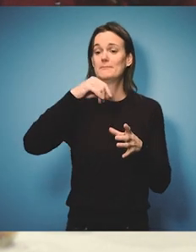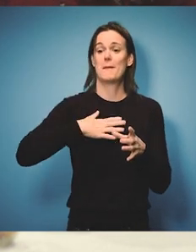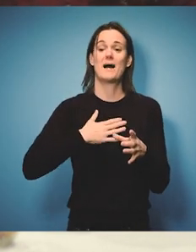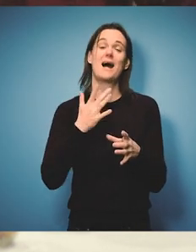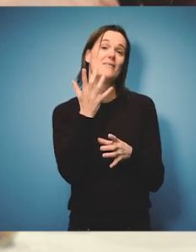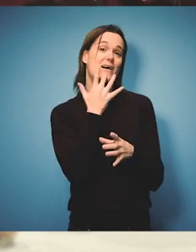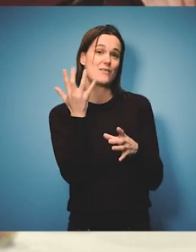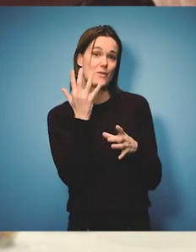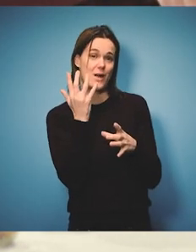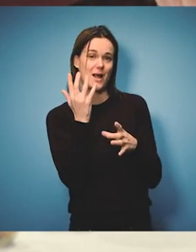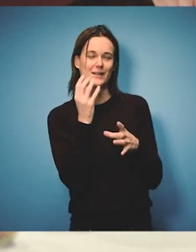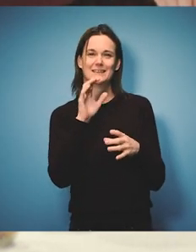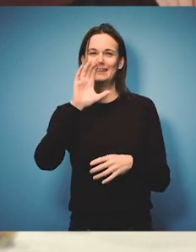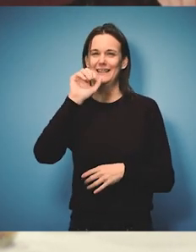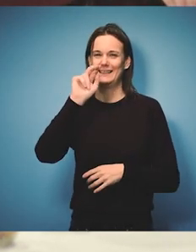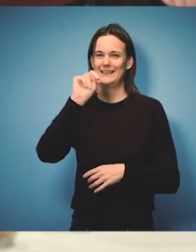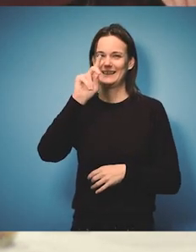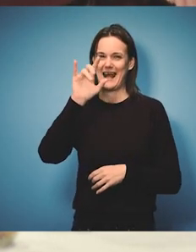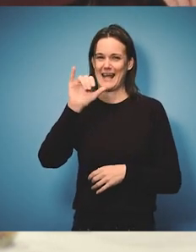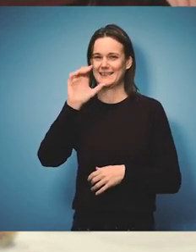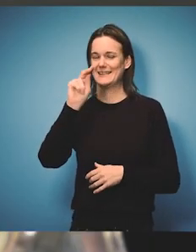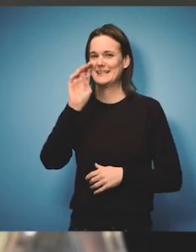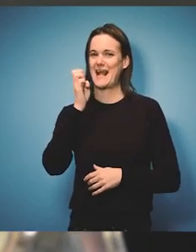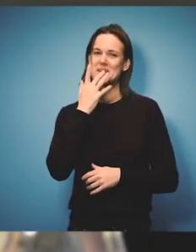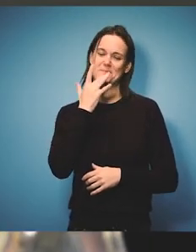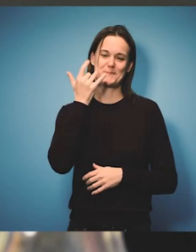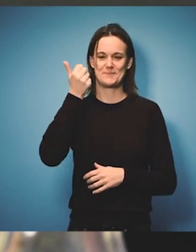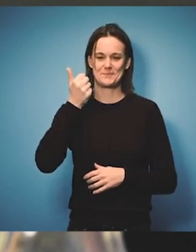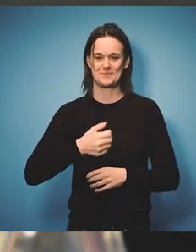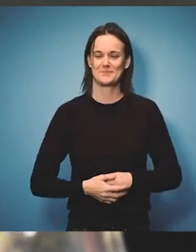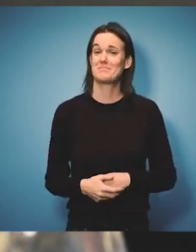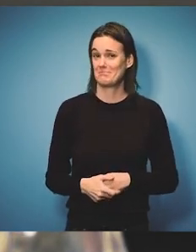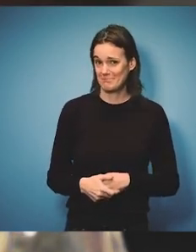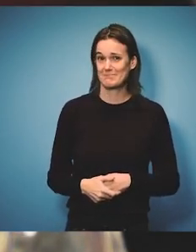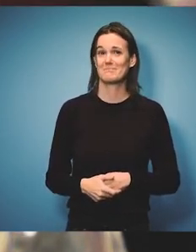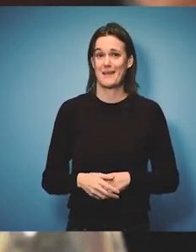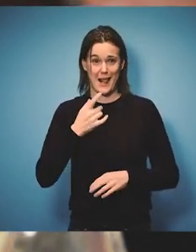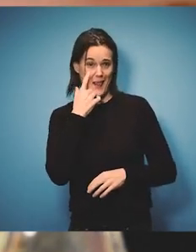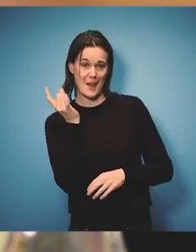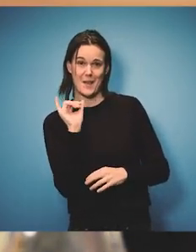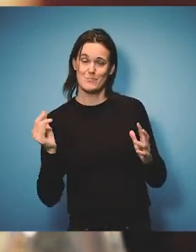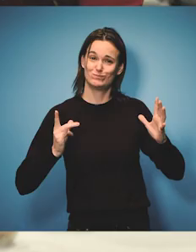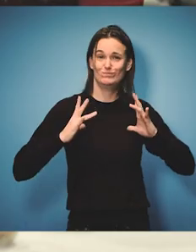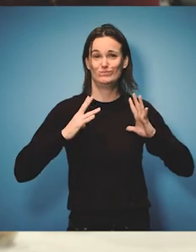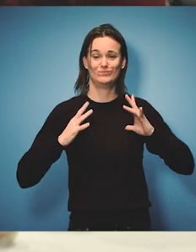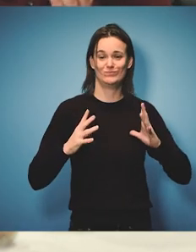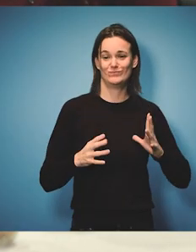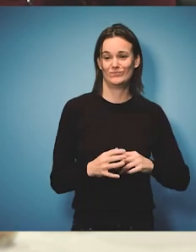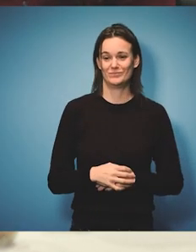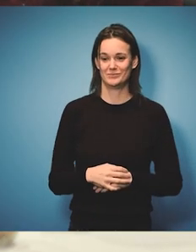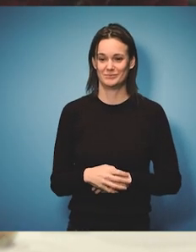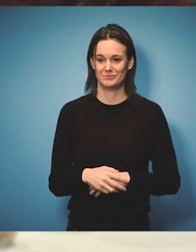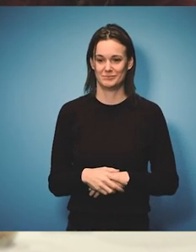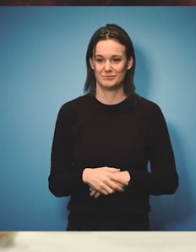other favorite, a little bit of crumbled candy cane. Oh, look at that. Very festive, very festive. Love that. You're going to wow